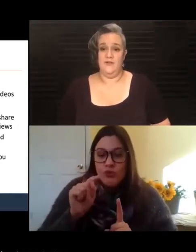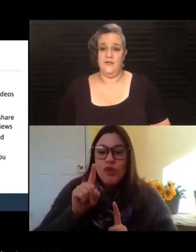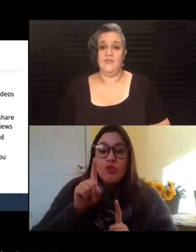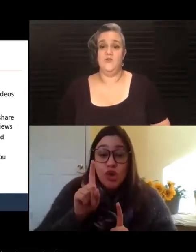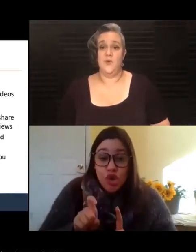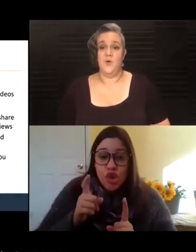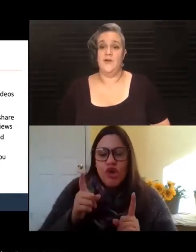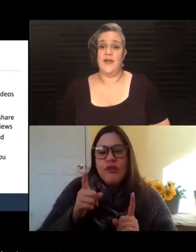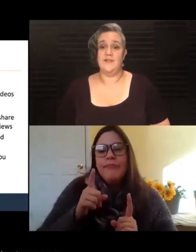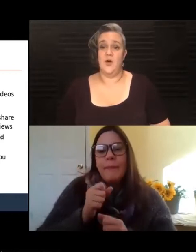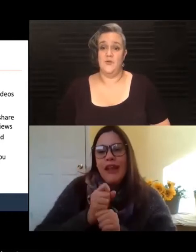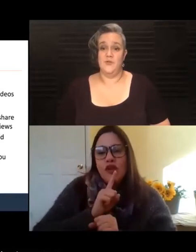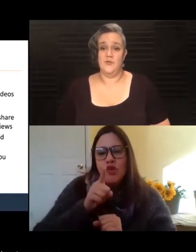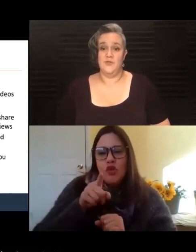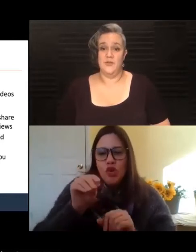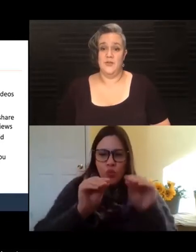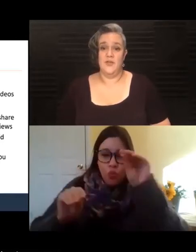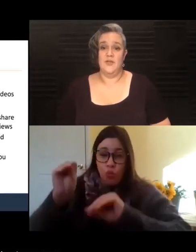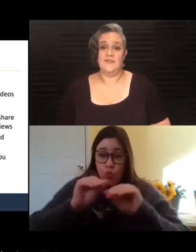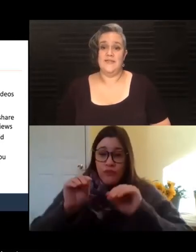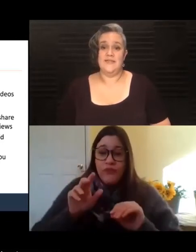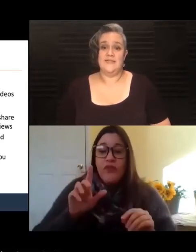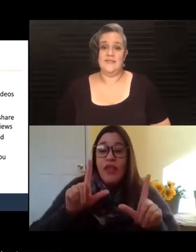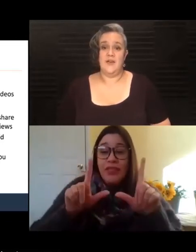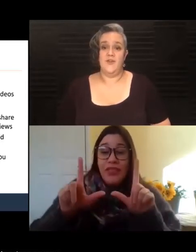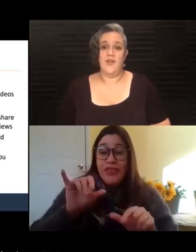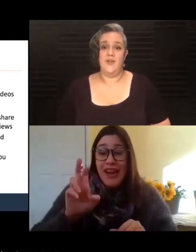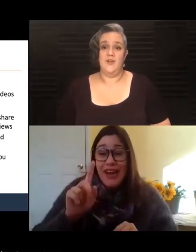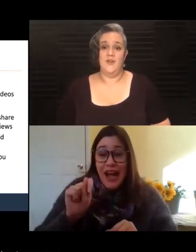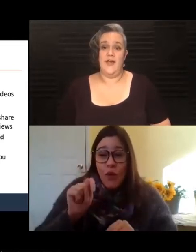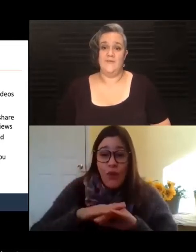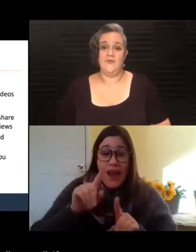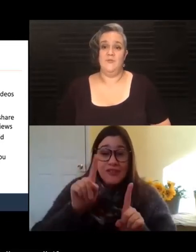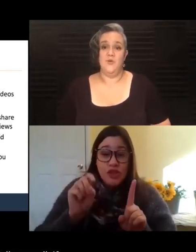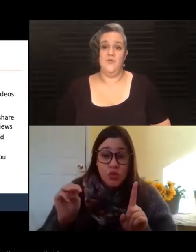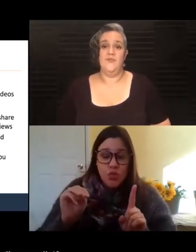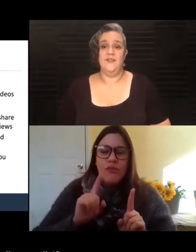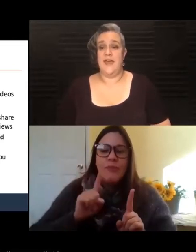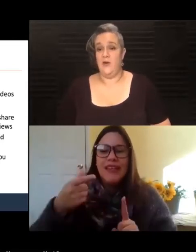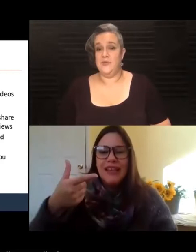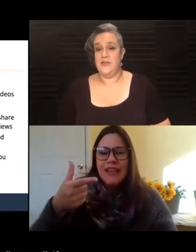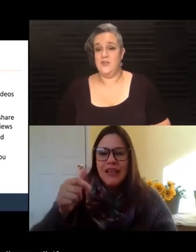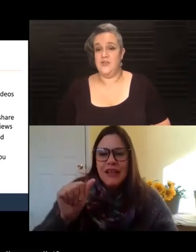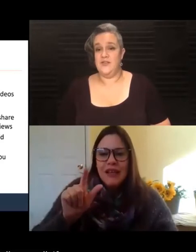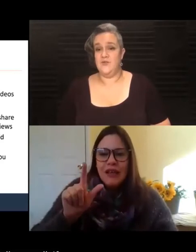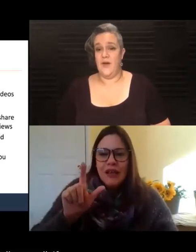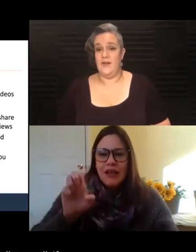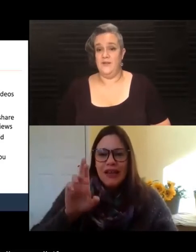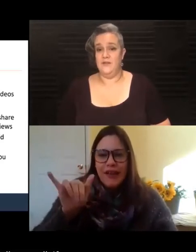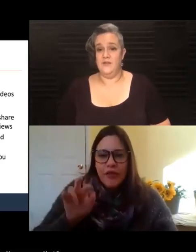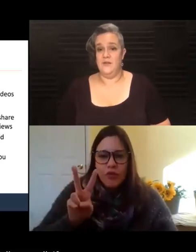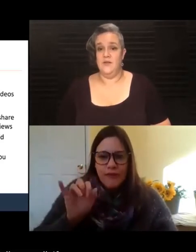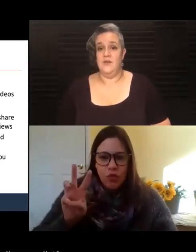well. It's also important as the host to consider that you'll have to move the layout potentially as